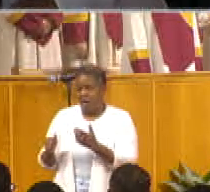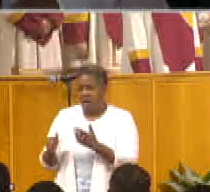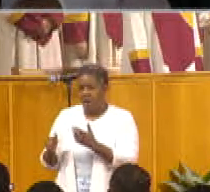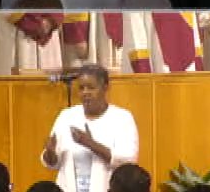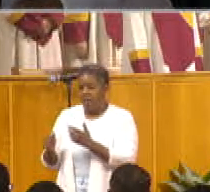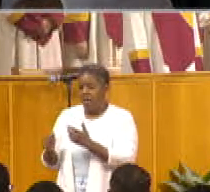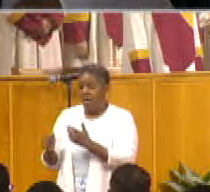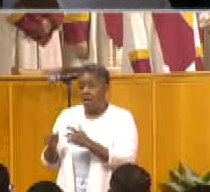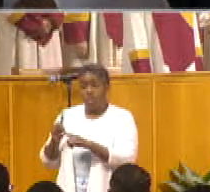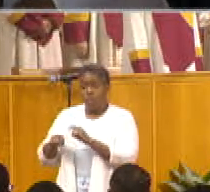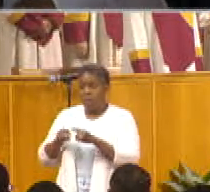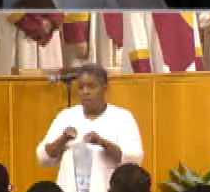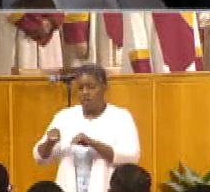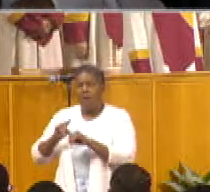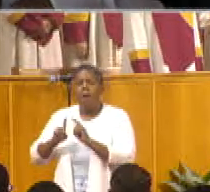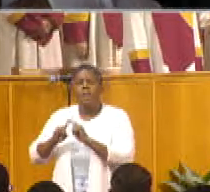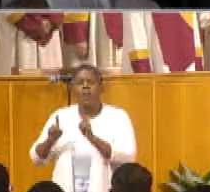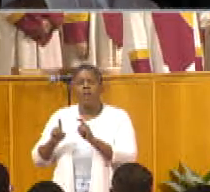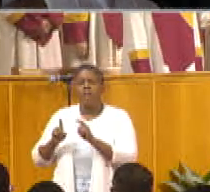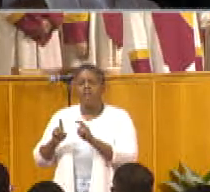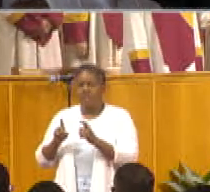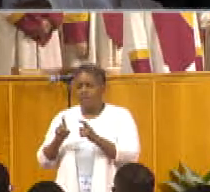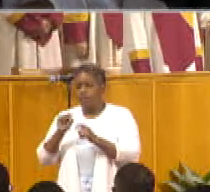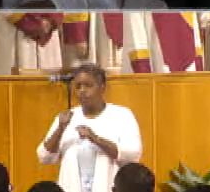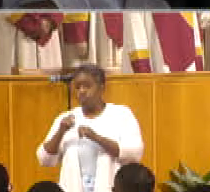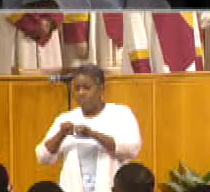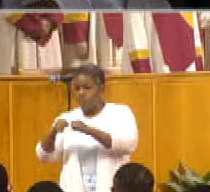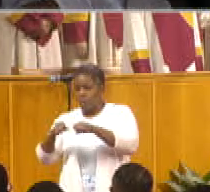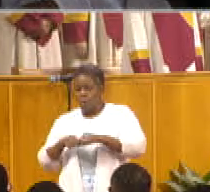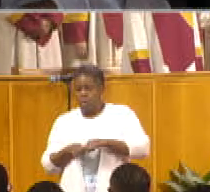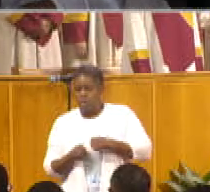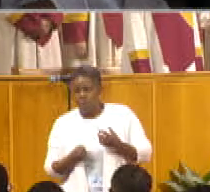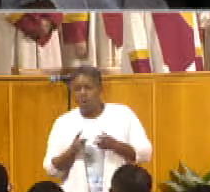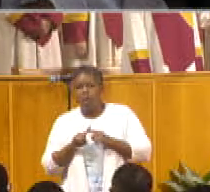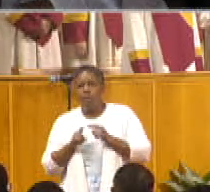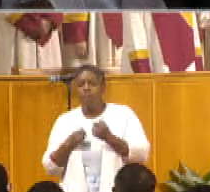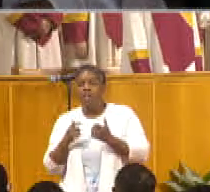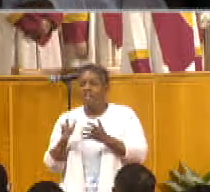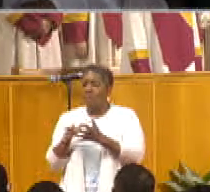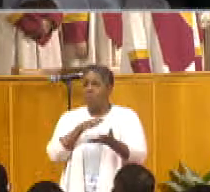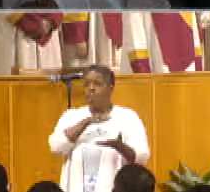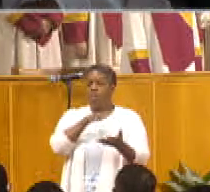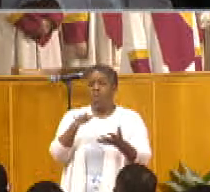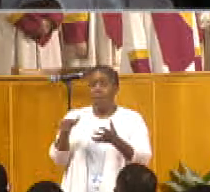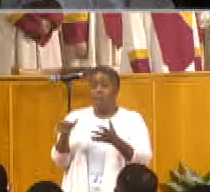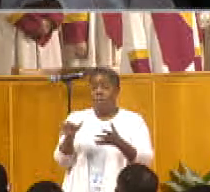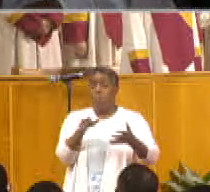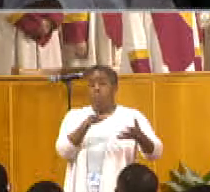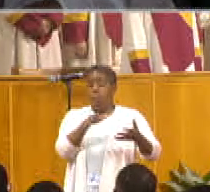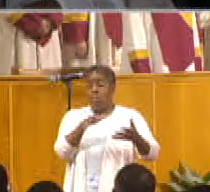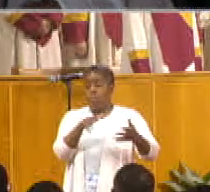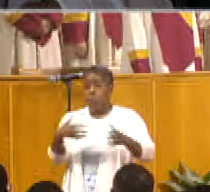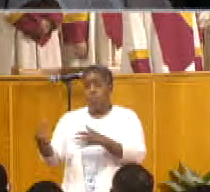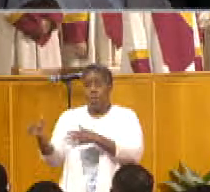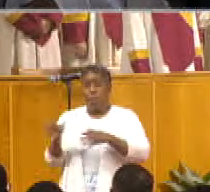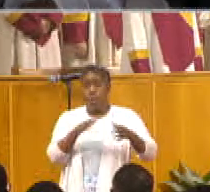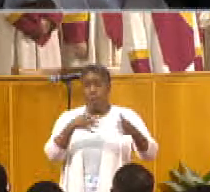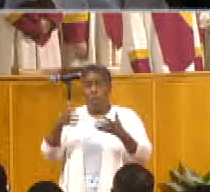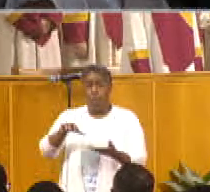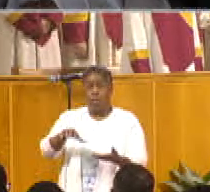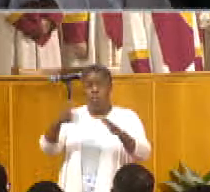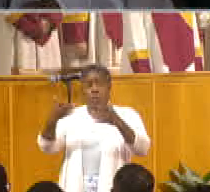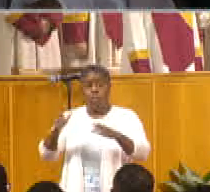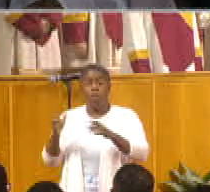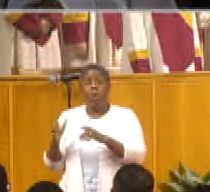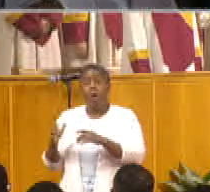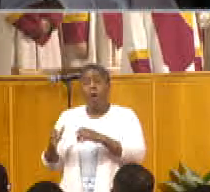remained immovable. But the stern was being broken up by the violence of the waves. And the soldiers' plan was to kill